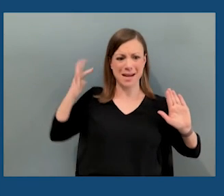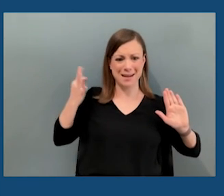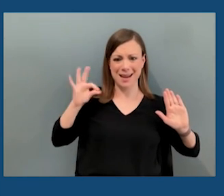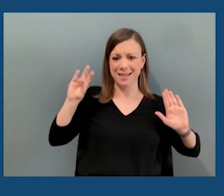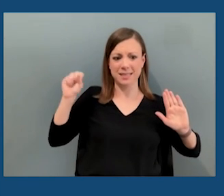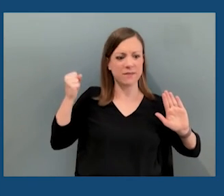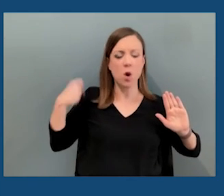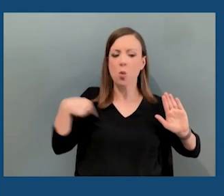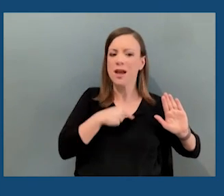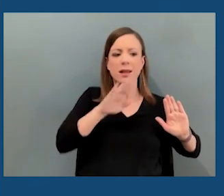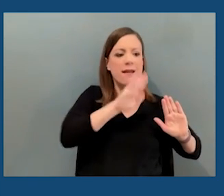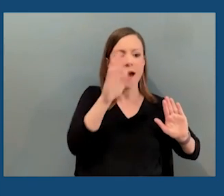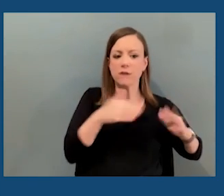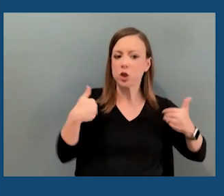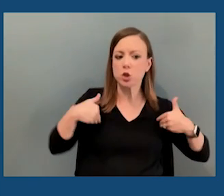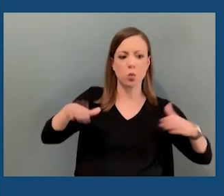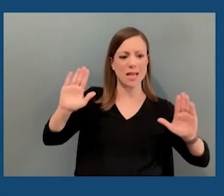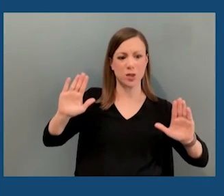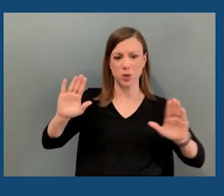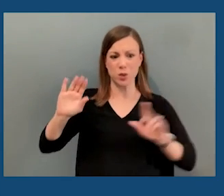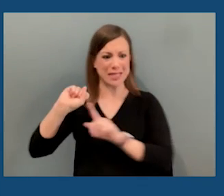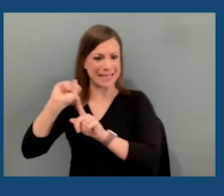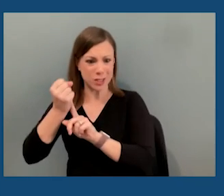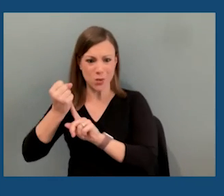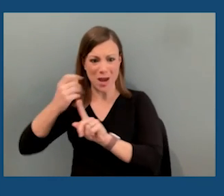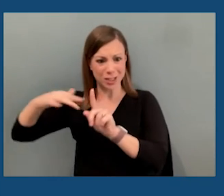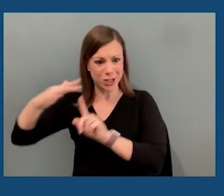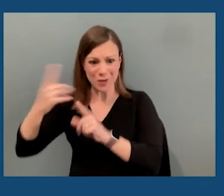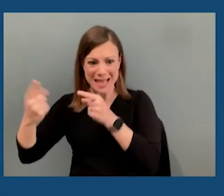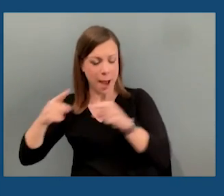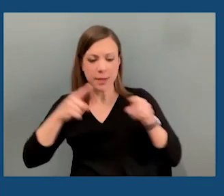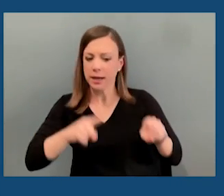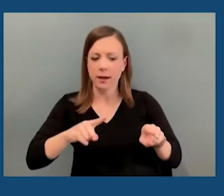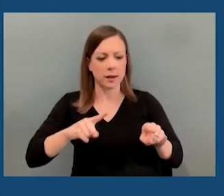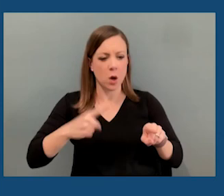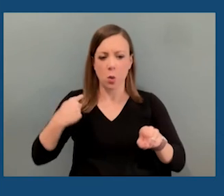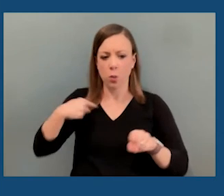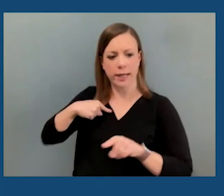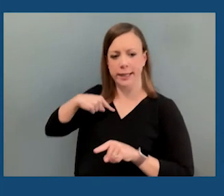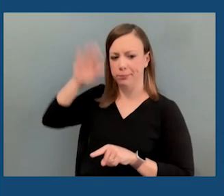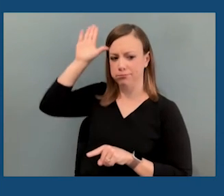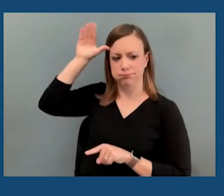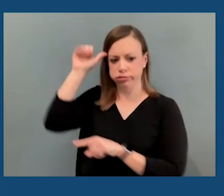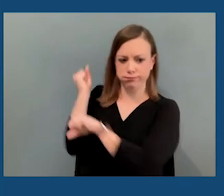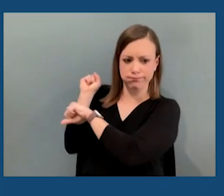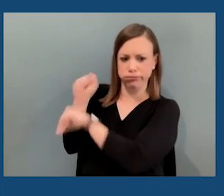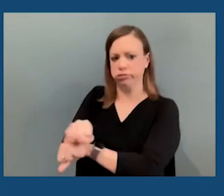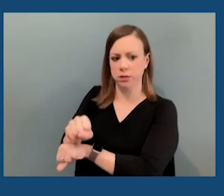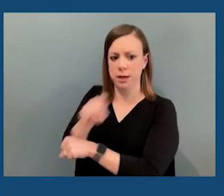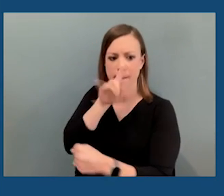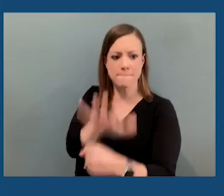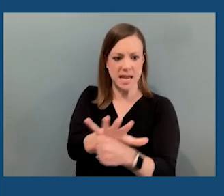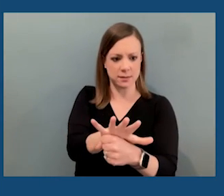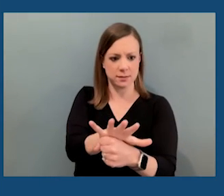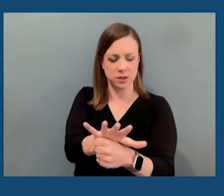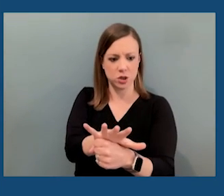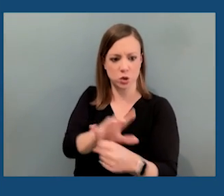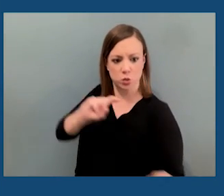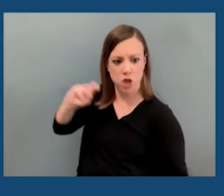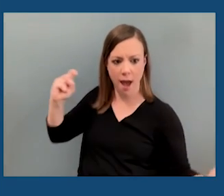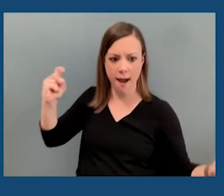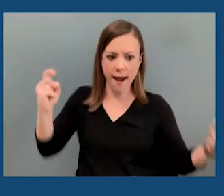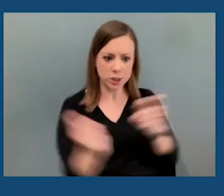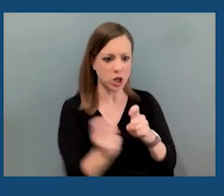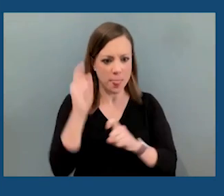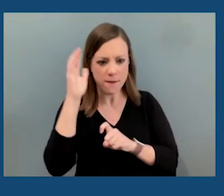surrender to the circumstances of our time. In fact, we come out stronger, more resilient, more committed to redefining a future in a way that